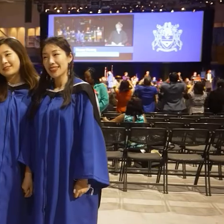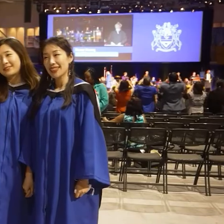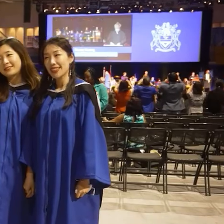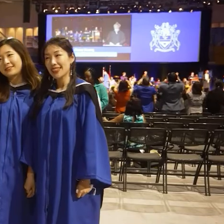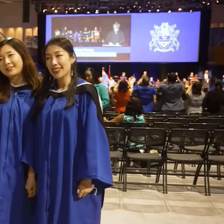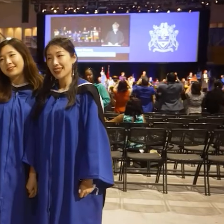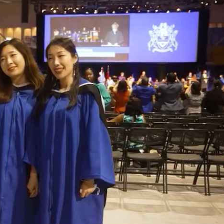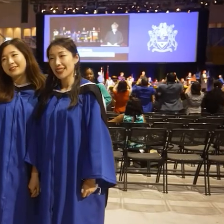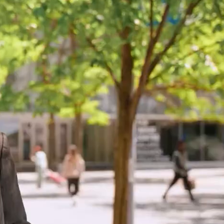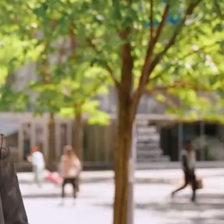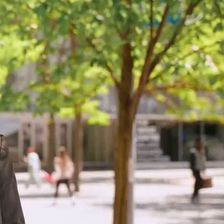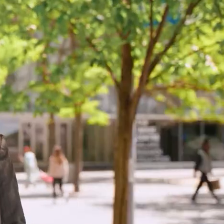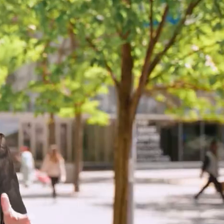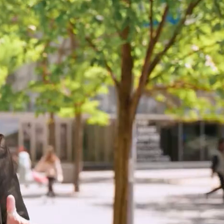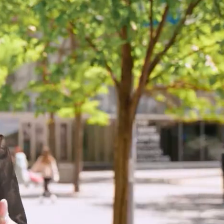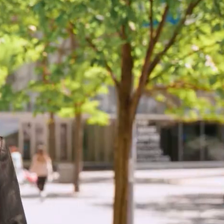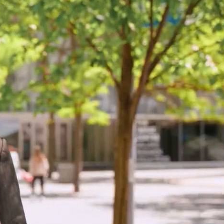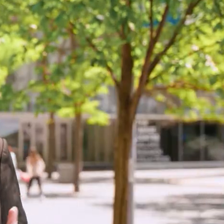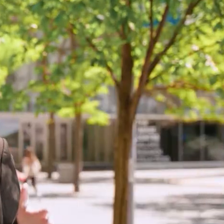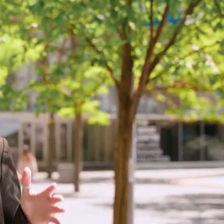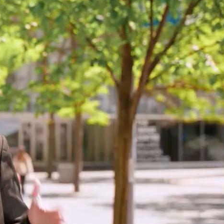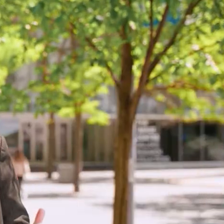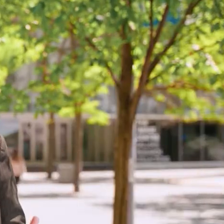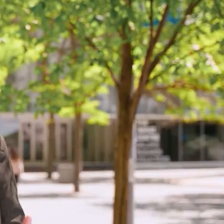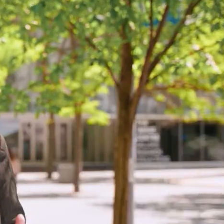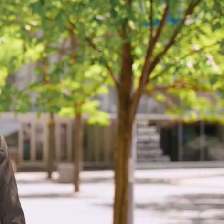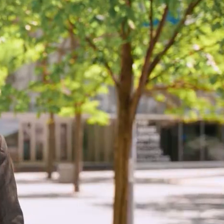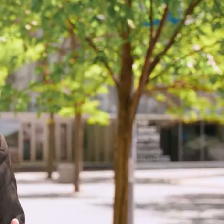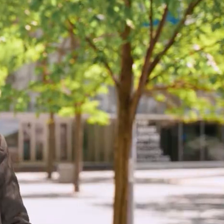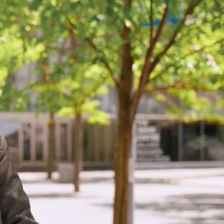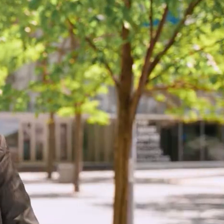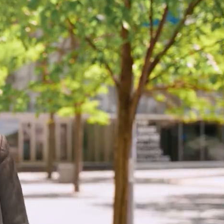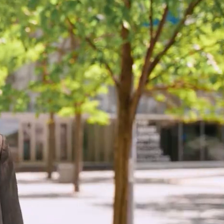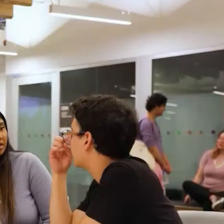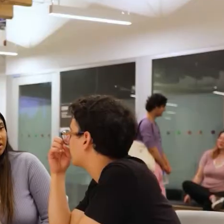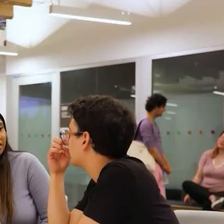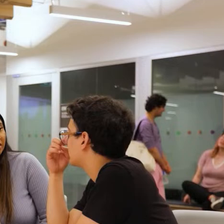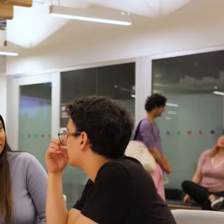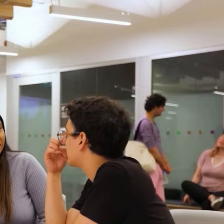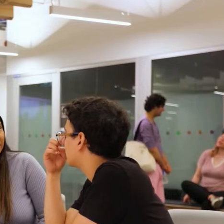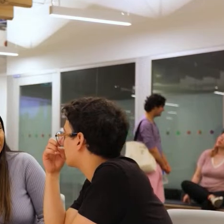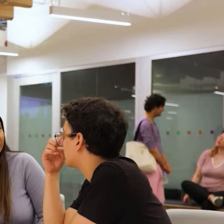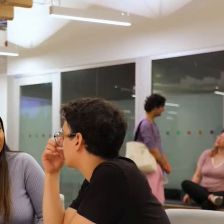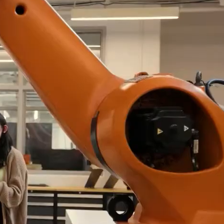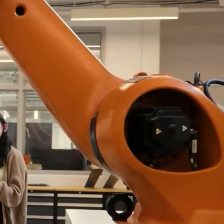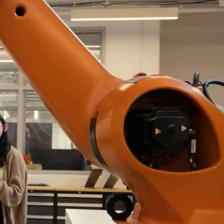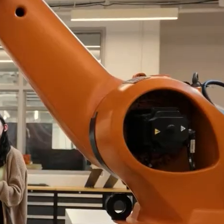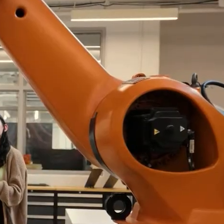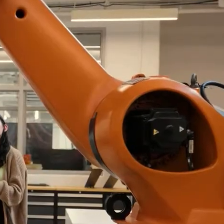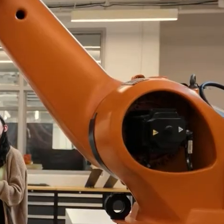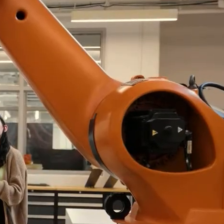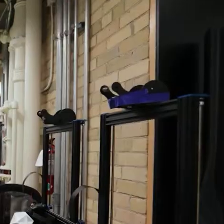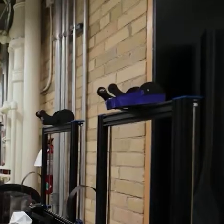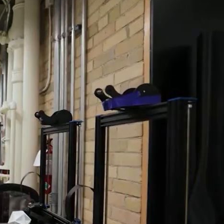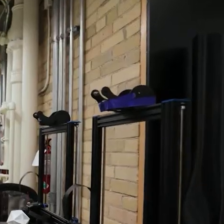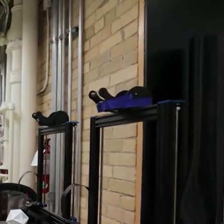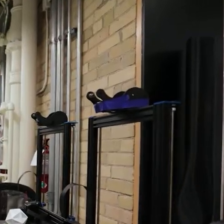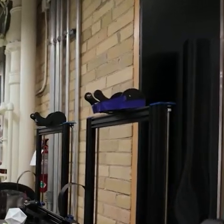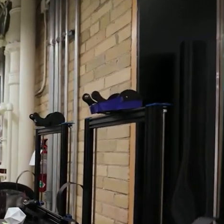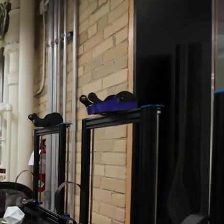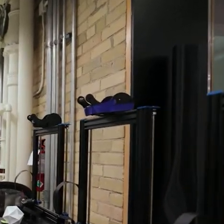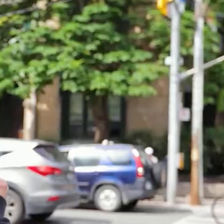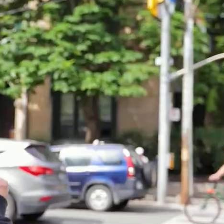accomplished. Your degree is a celebration of the courage it took to get you here, of the hard work and dedication you've